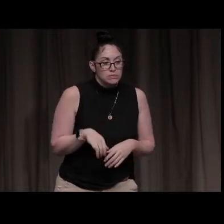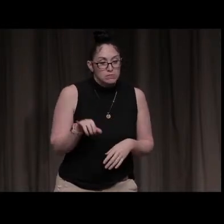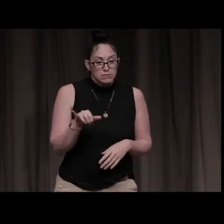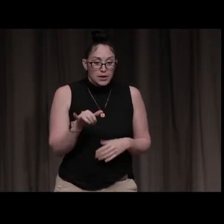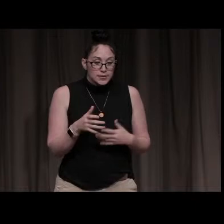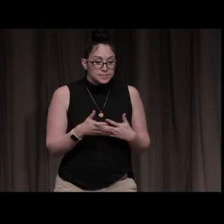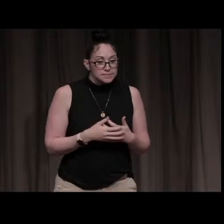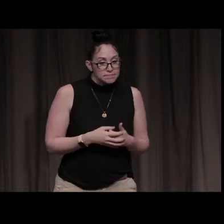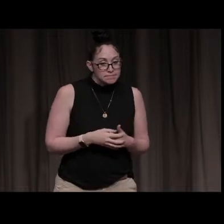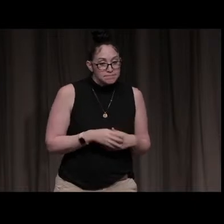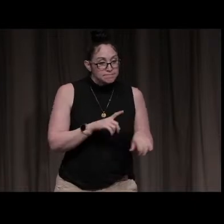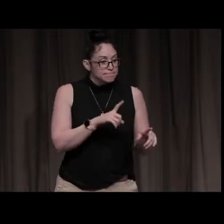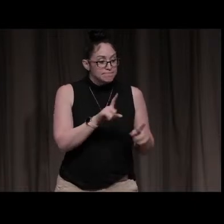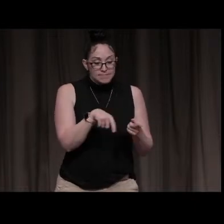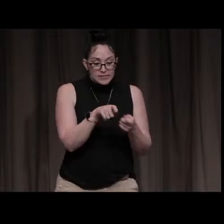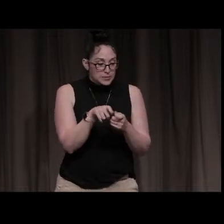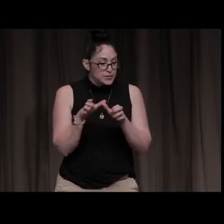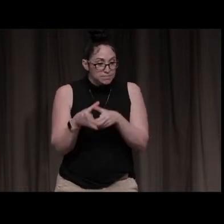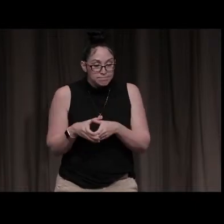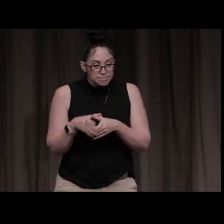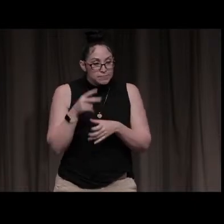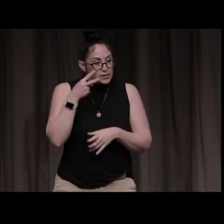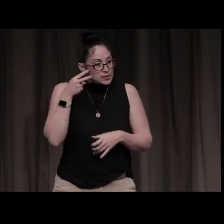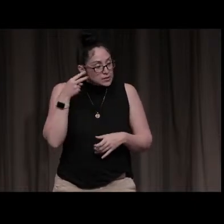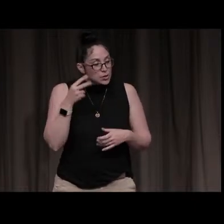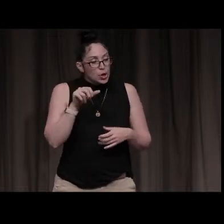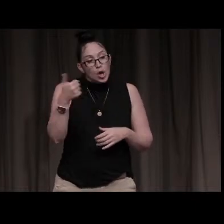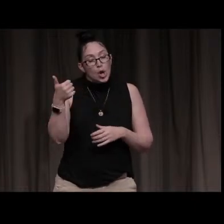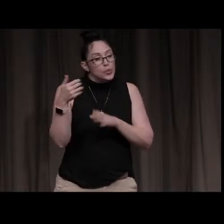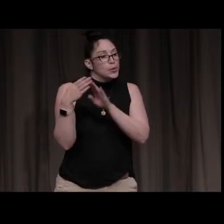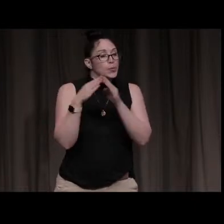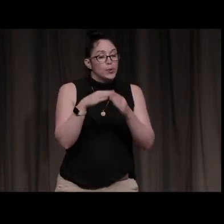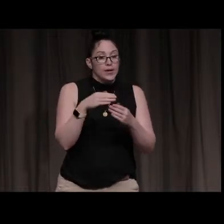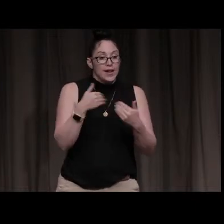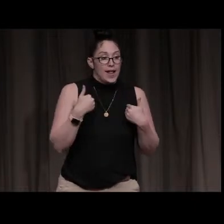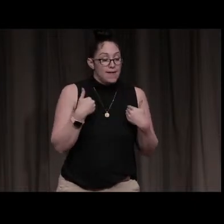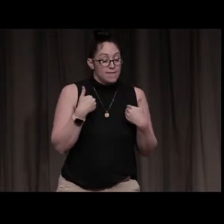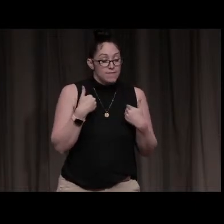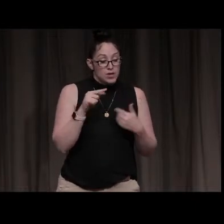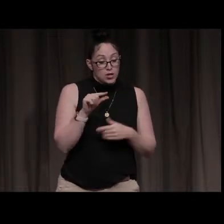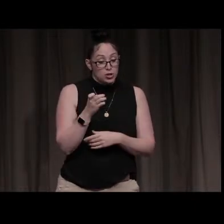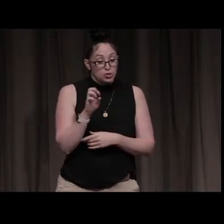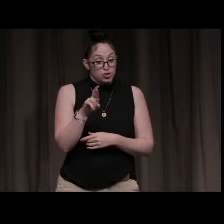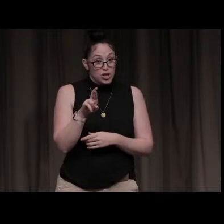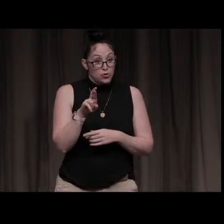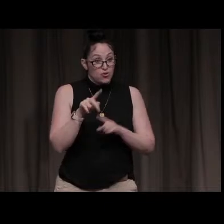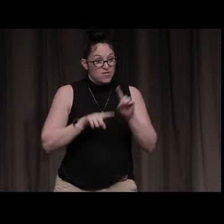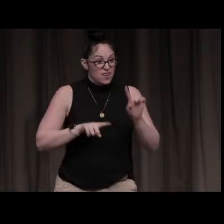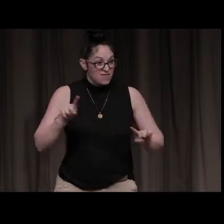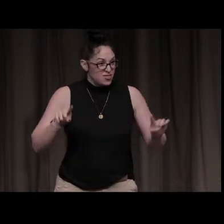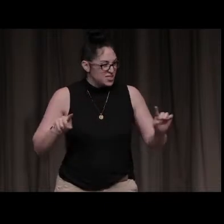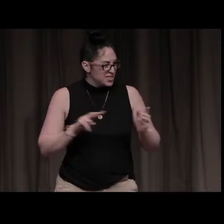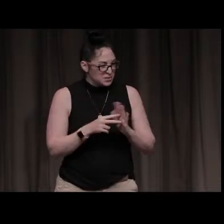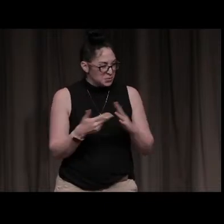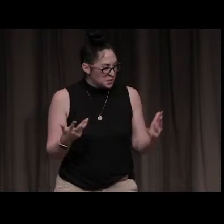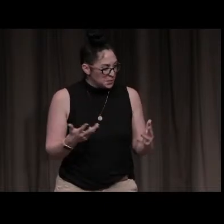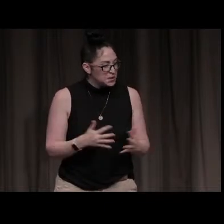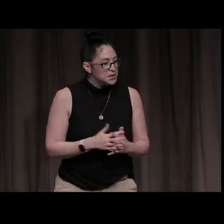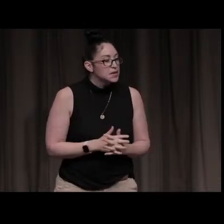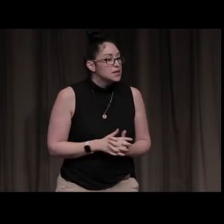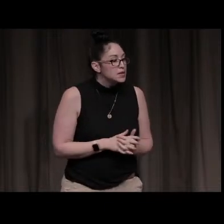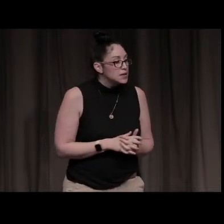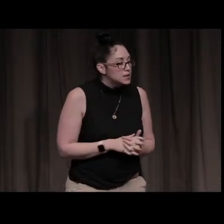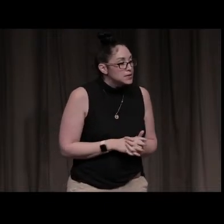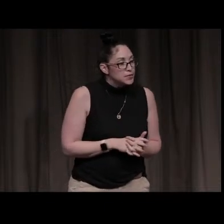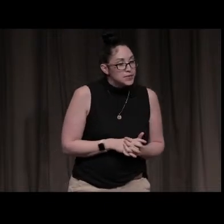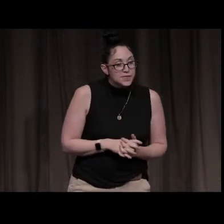people and other communities that have traditions of gender diversity, meaning that there are communities that